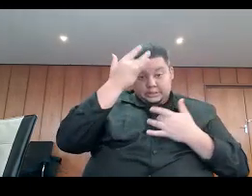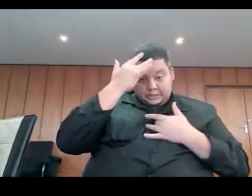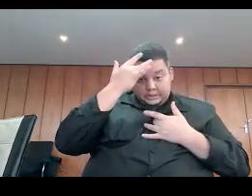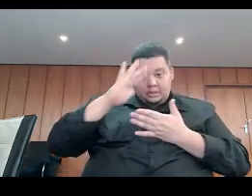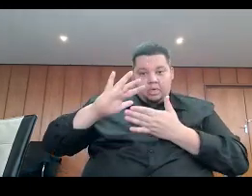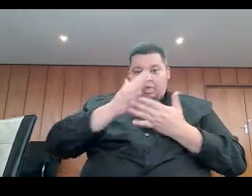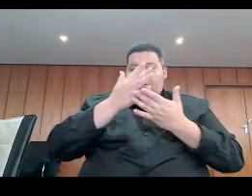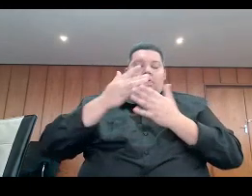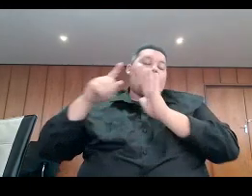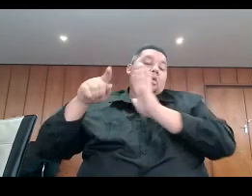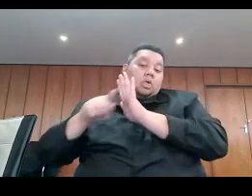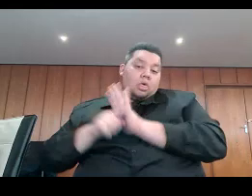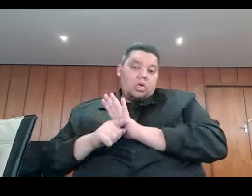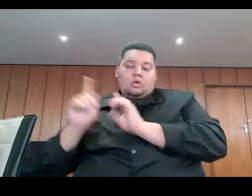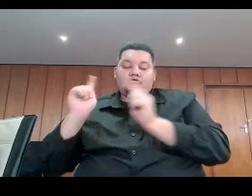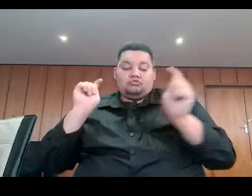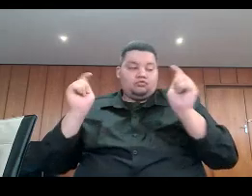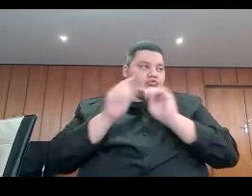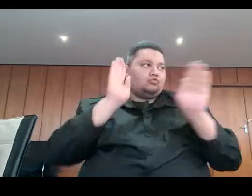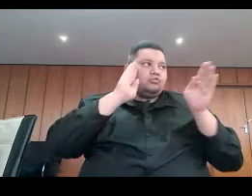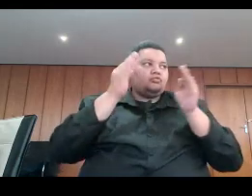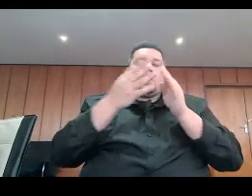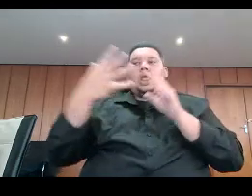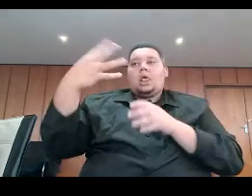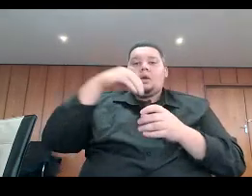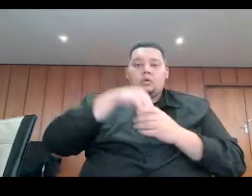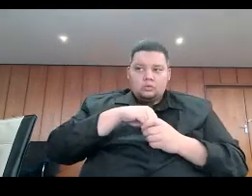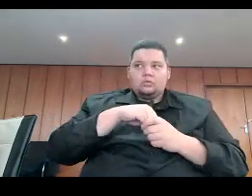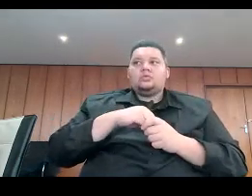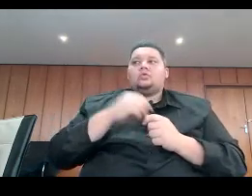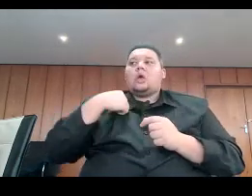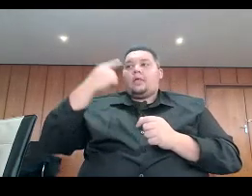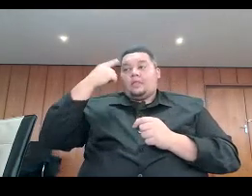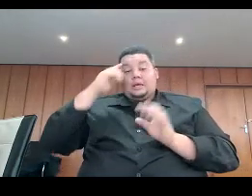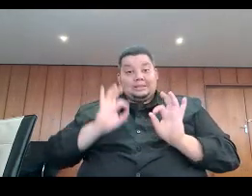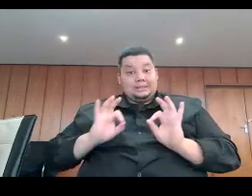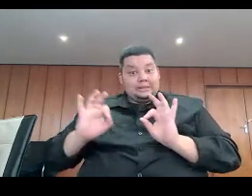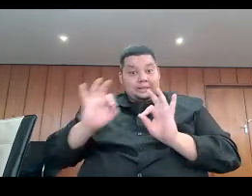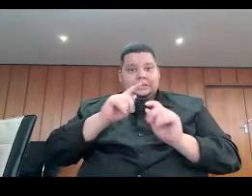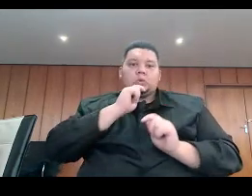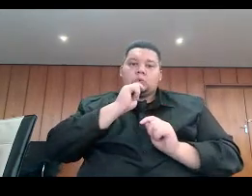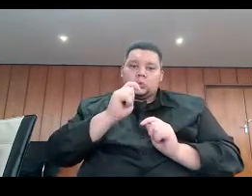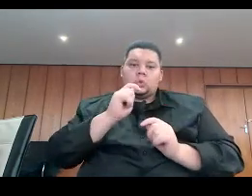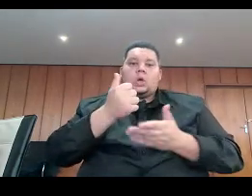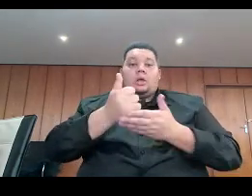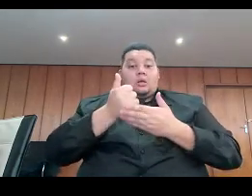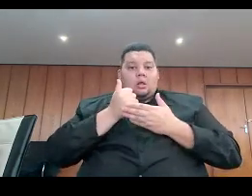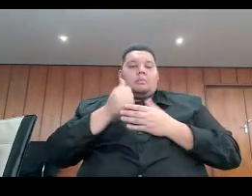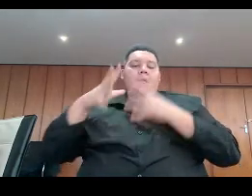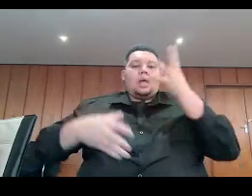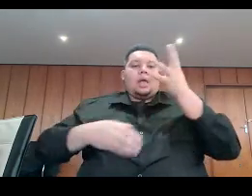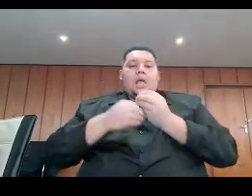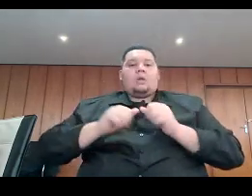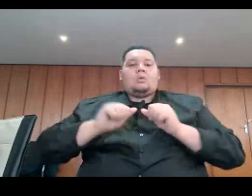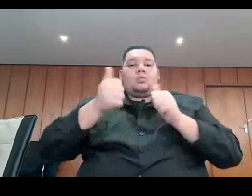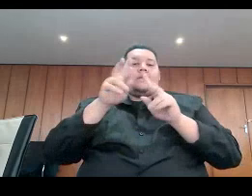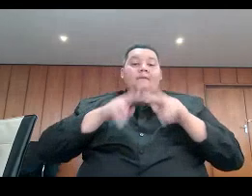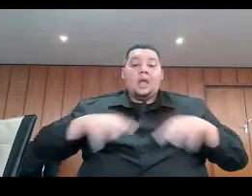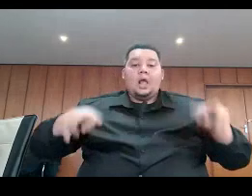disorder, deficit to inclusion. And I think this discipline has really added great value to